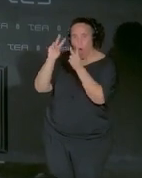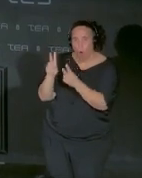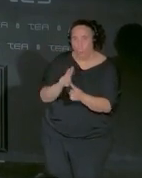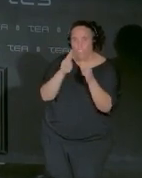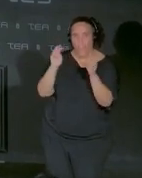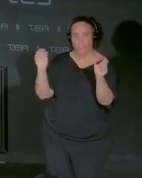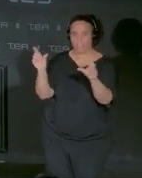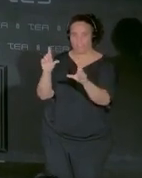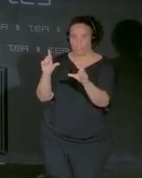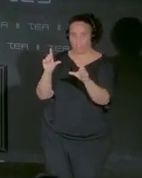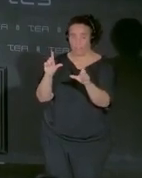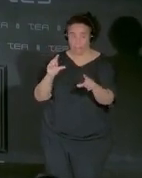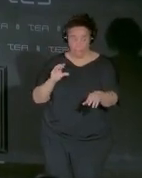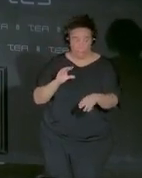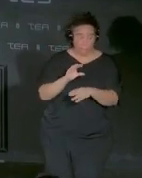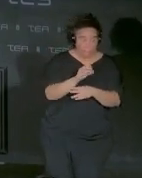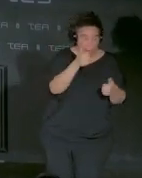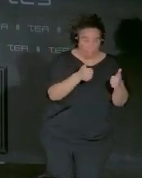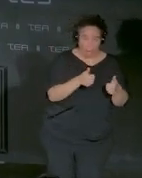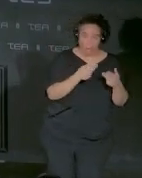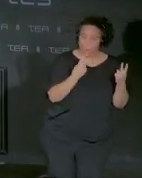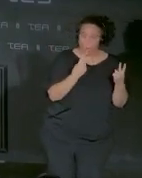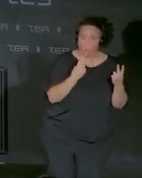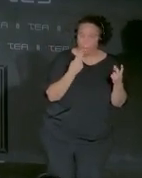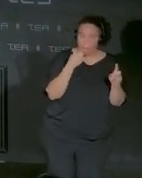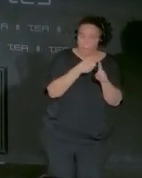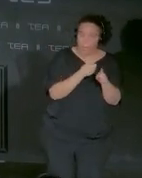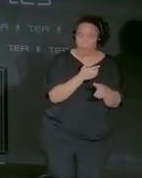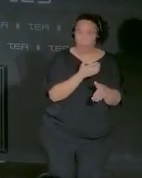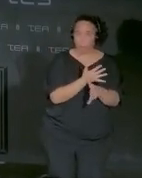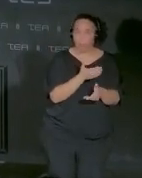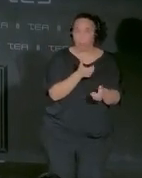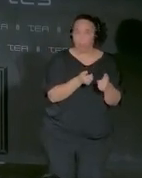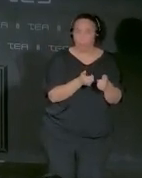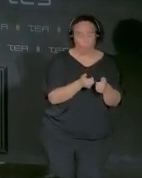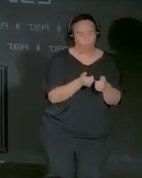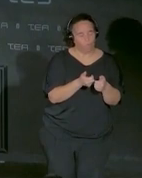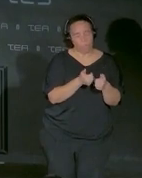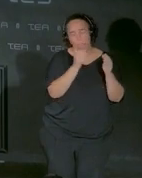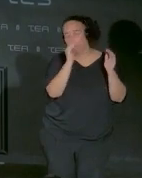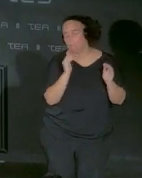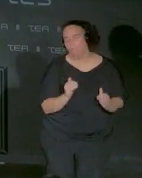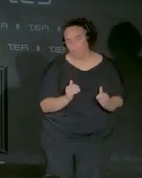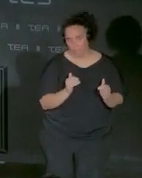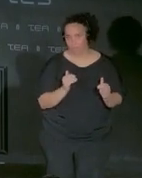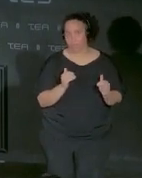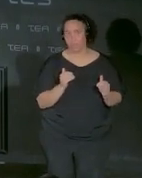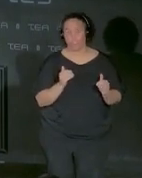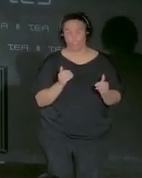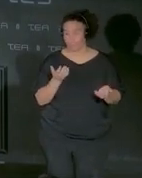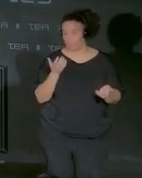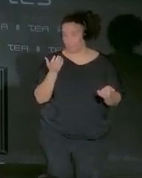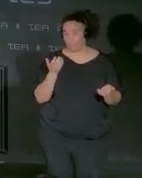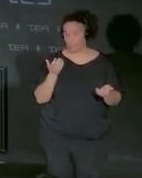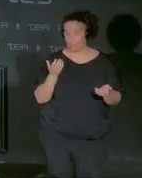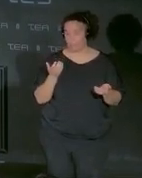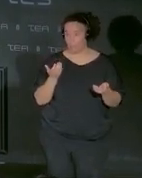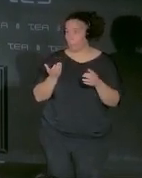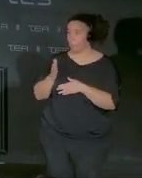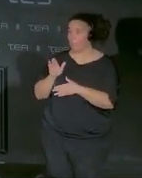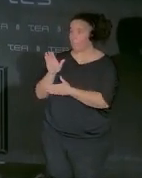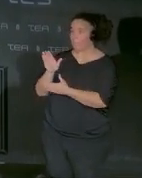application. They will be like, yeah, what are my chances? I would rather do an application at VAF because they understand games, or another cultural